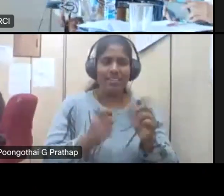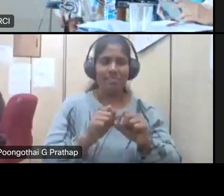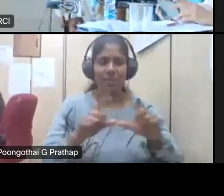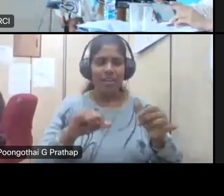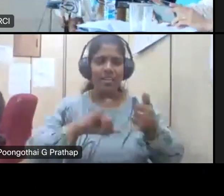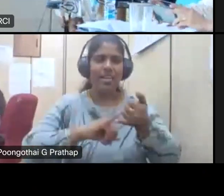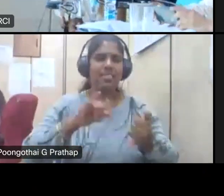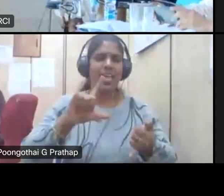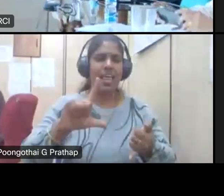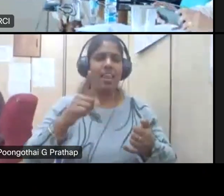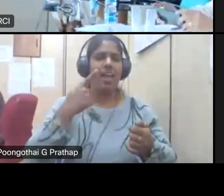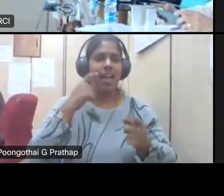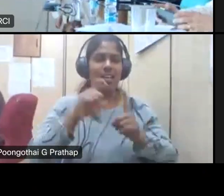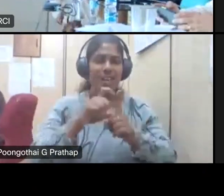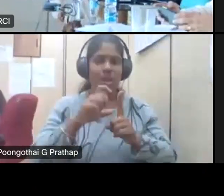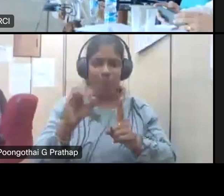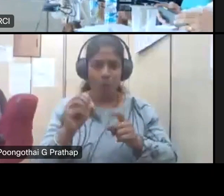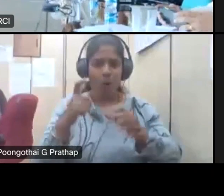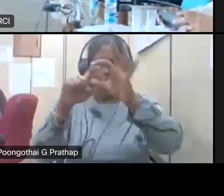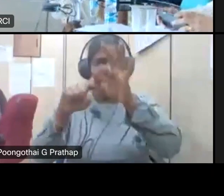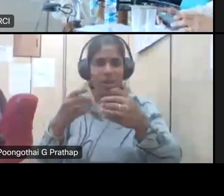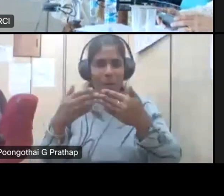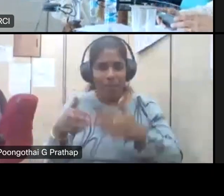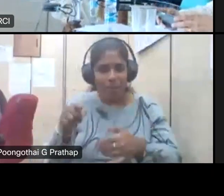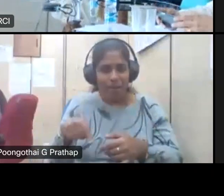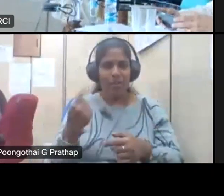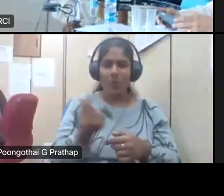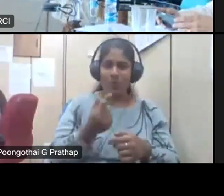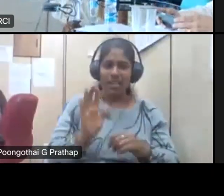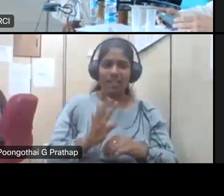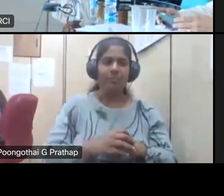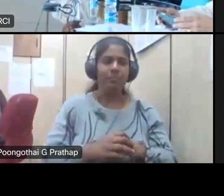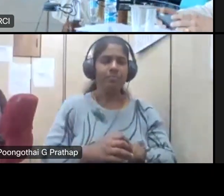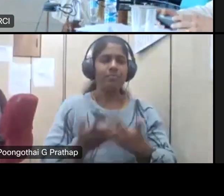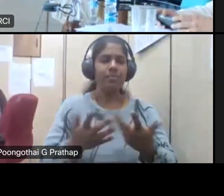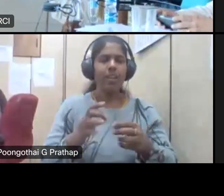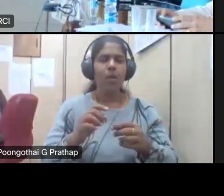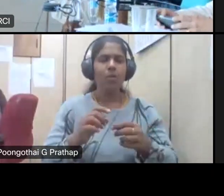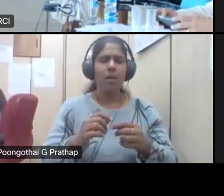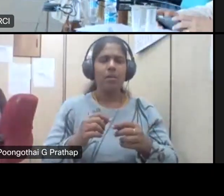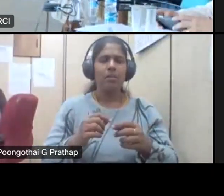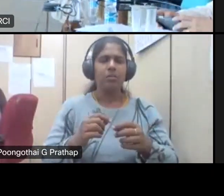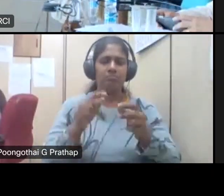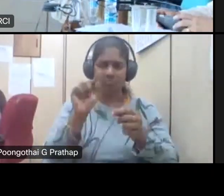time, so that we have sort of objective type questions in between. And